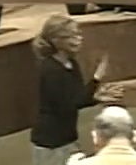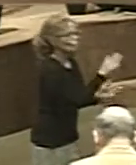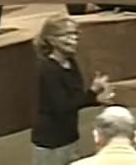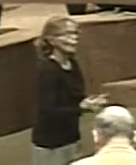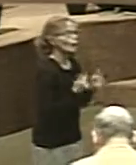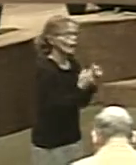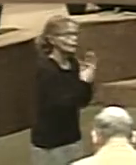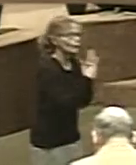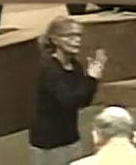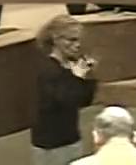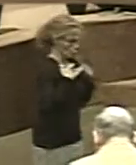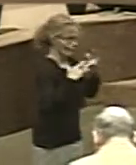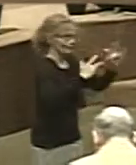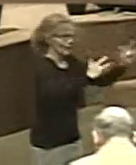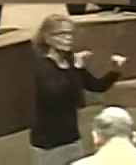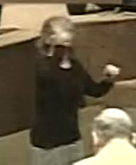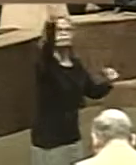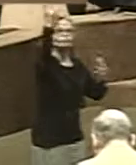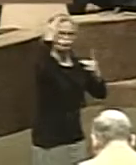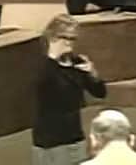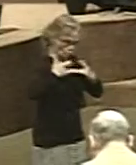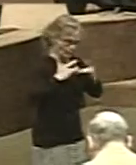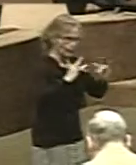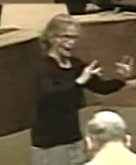becomes such a compelling witness,